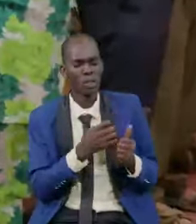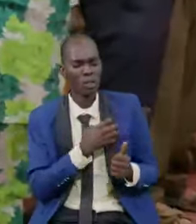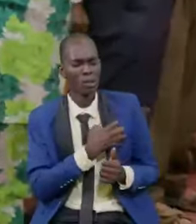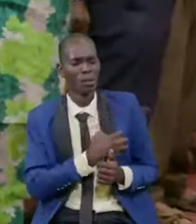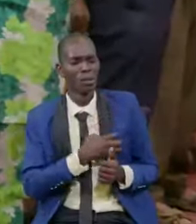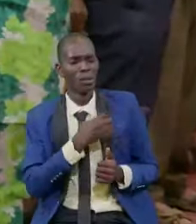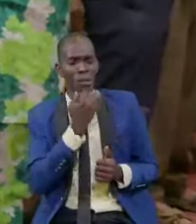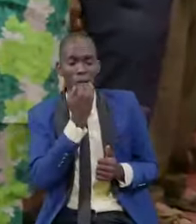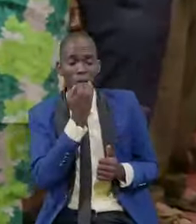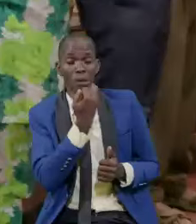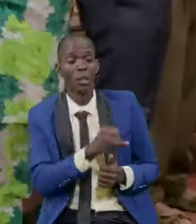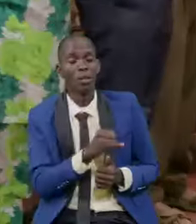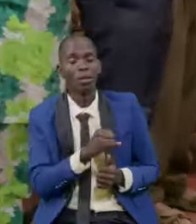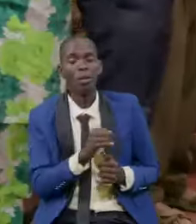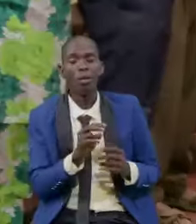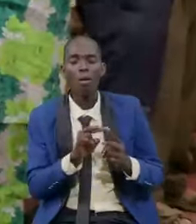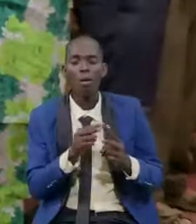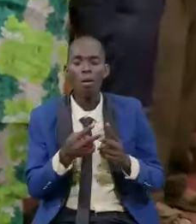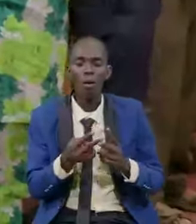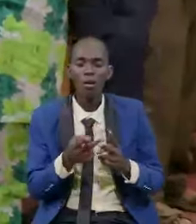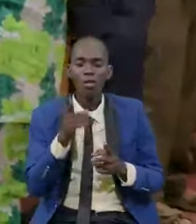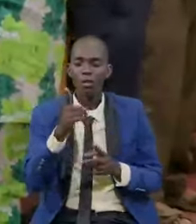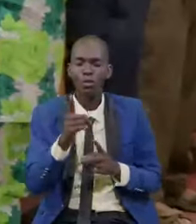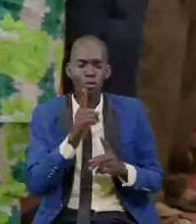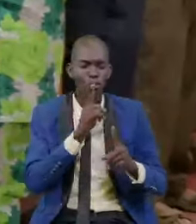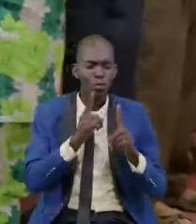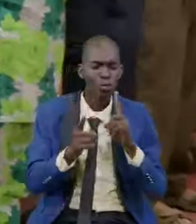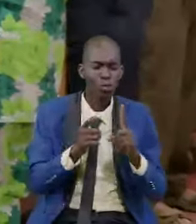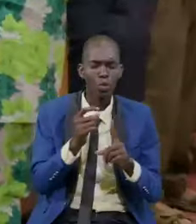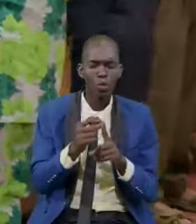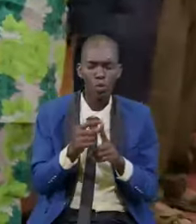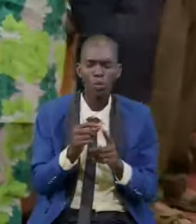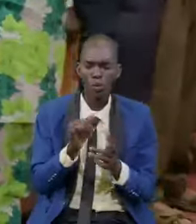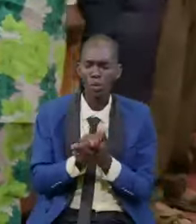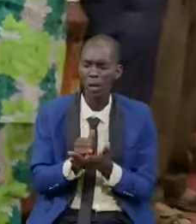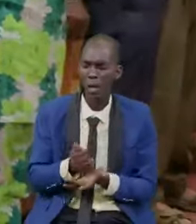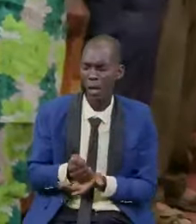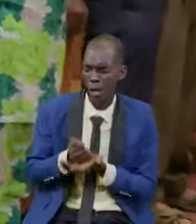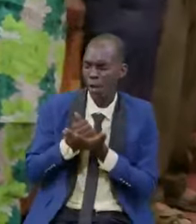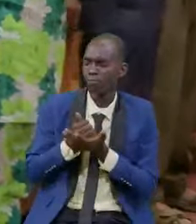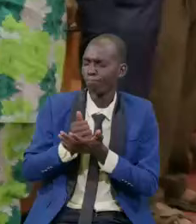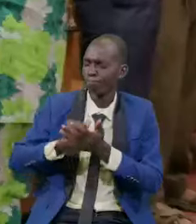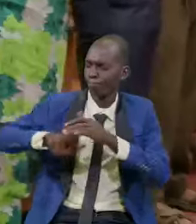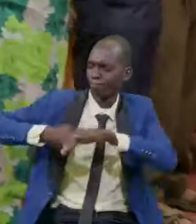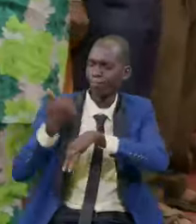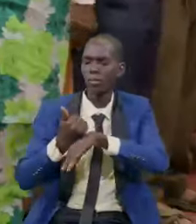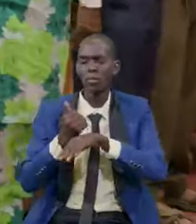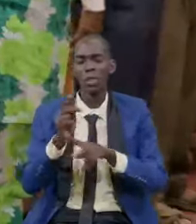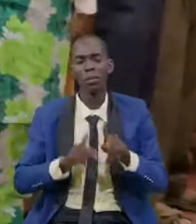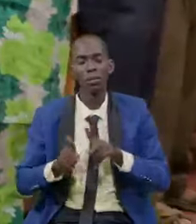or the word that establishes other people? The words we